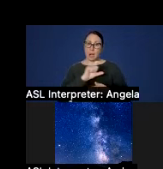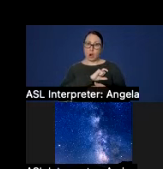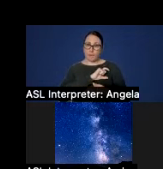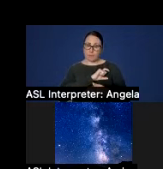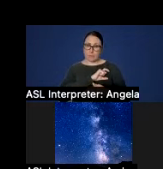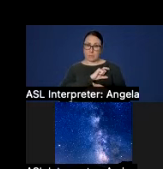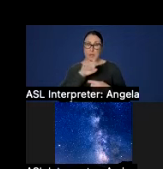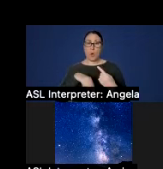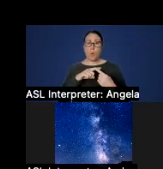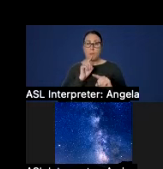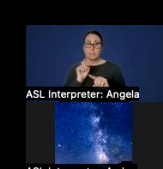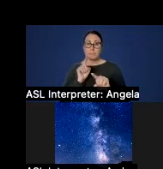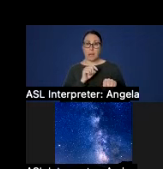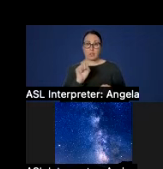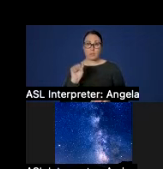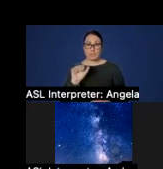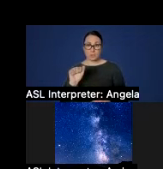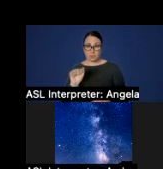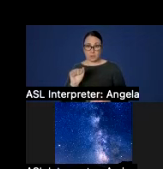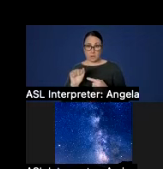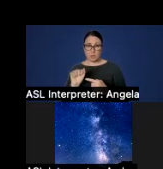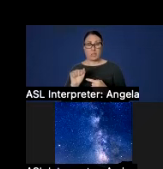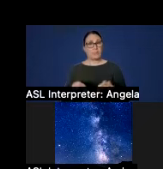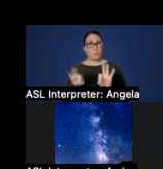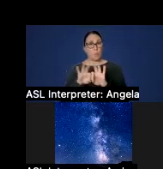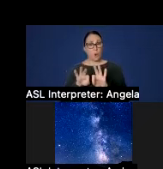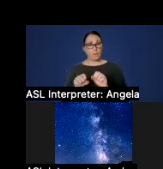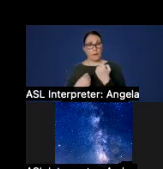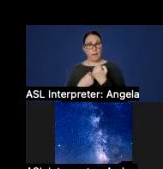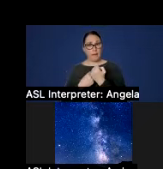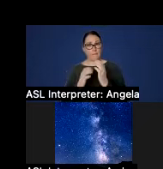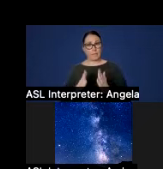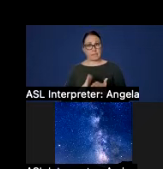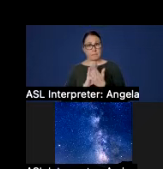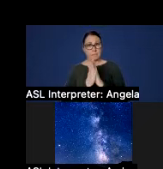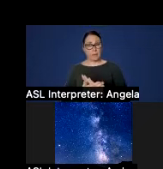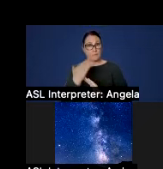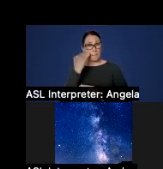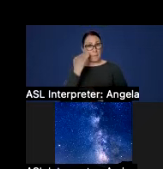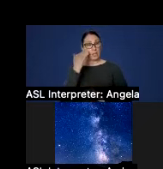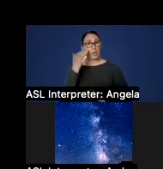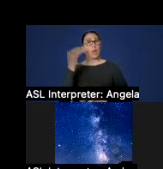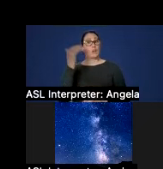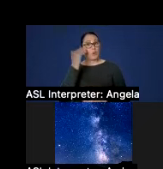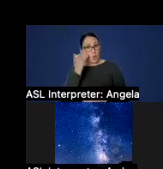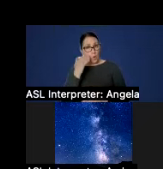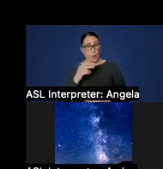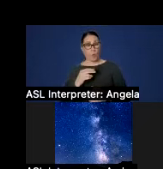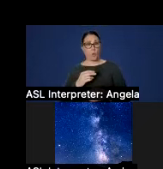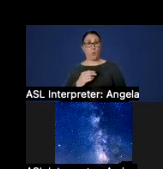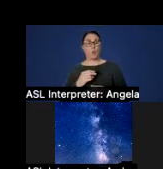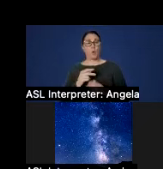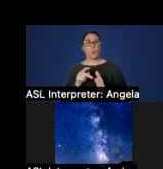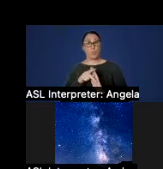And when responding to a sexual assault, it's important for advocates to become familiar and know the protocol of the law enforcement in their community. So whether